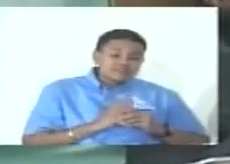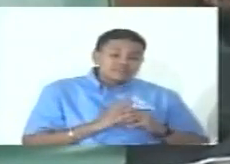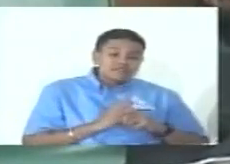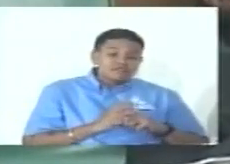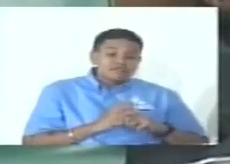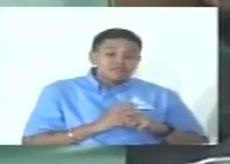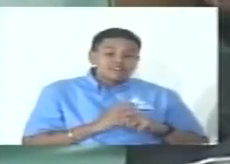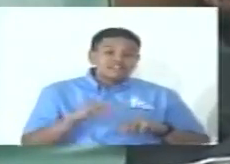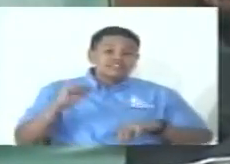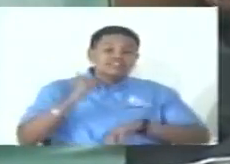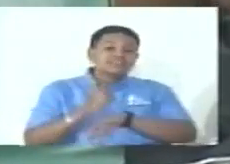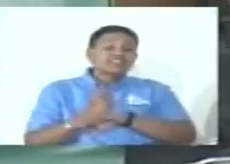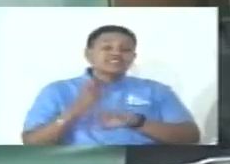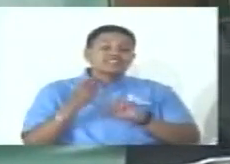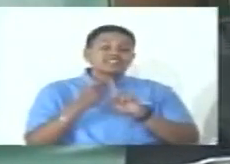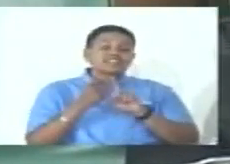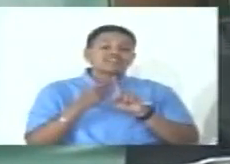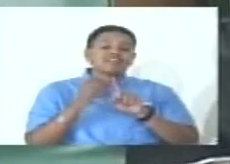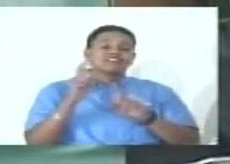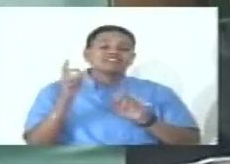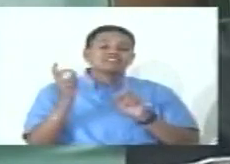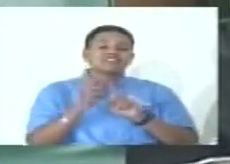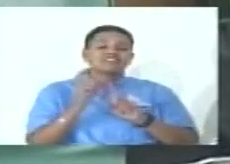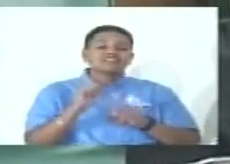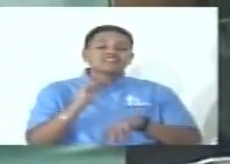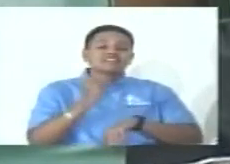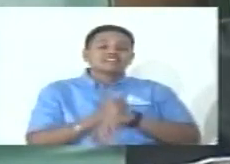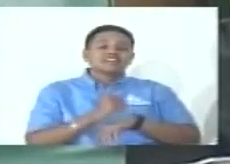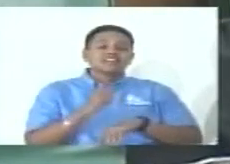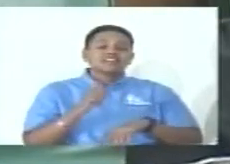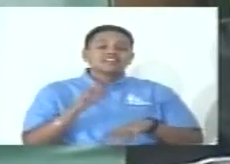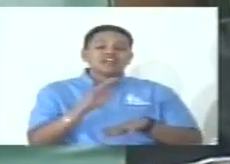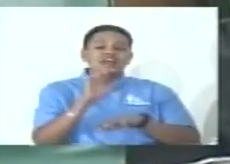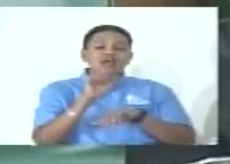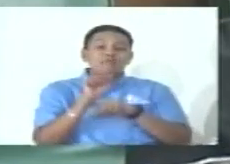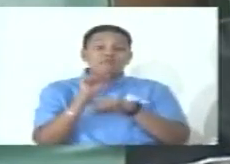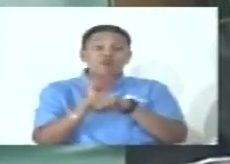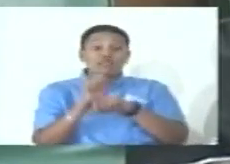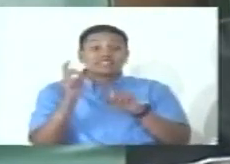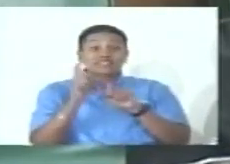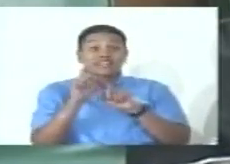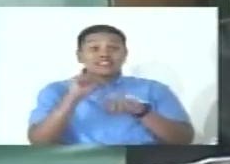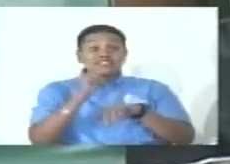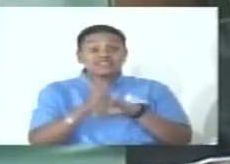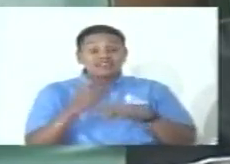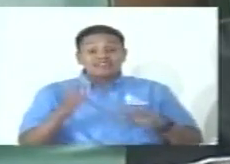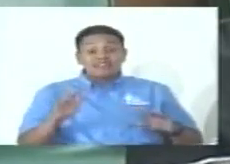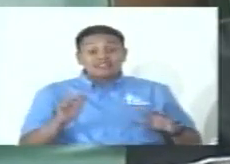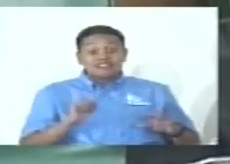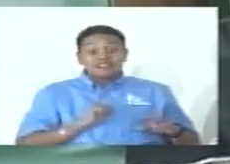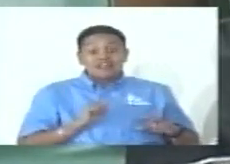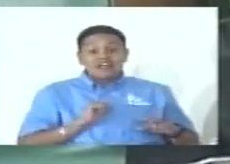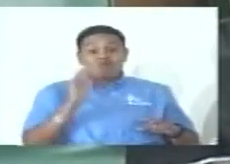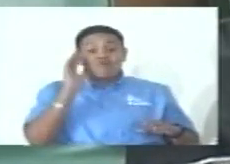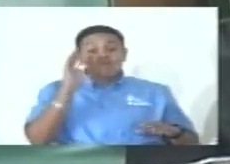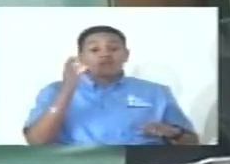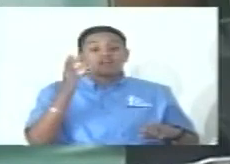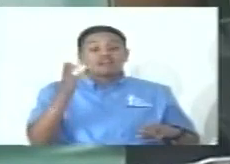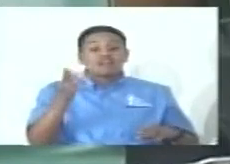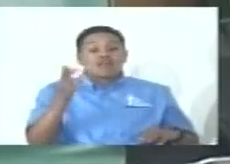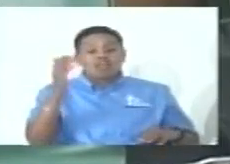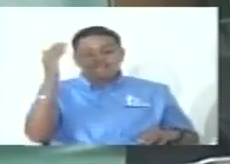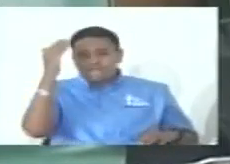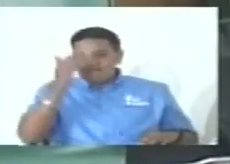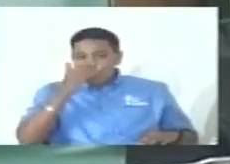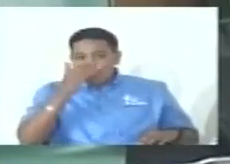the effective date, set the appointed date, and I will be out there front